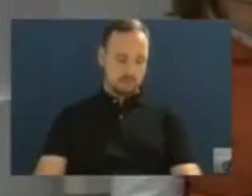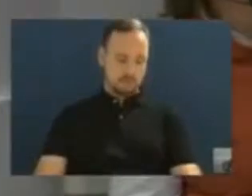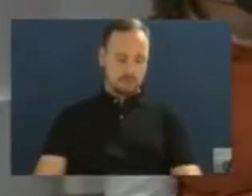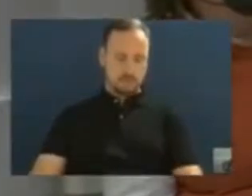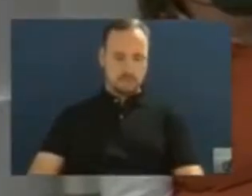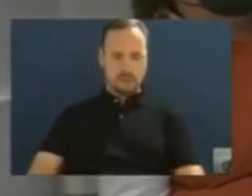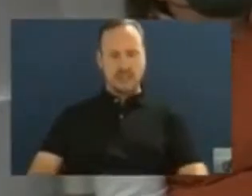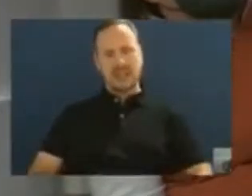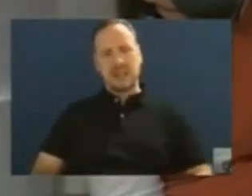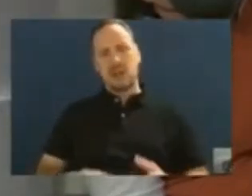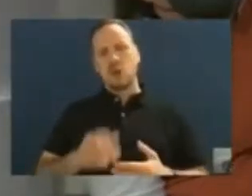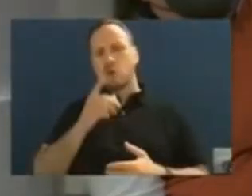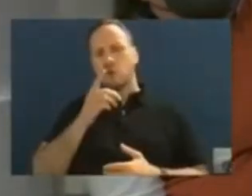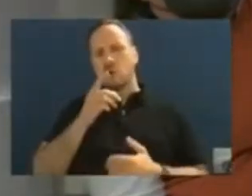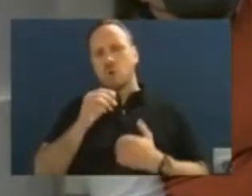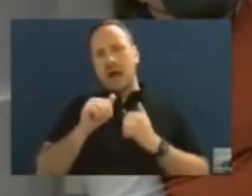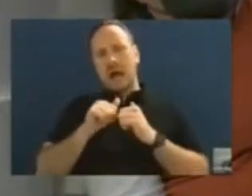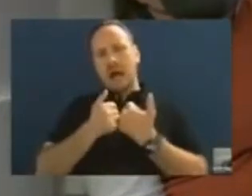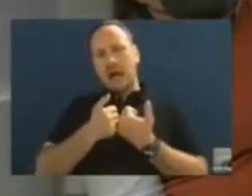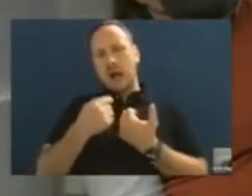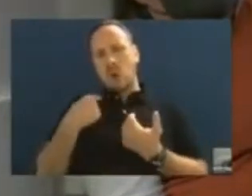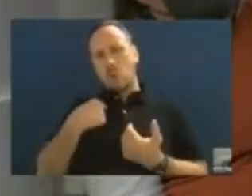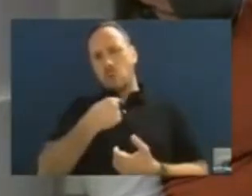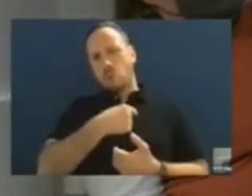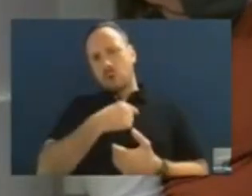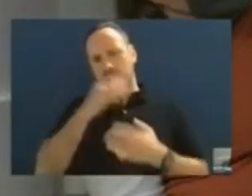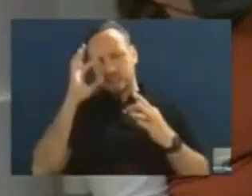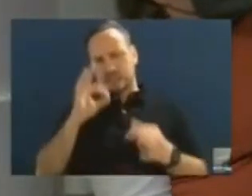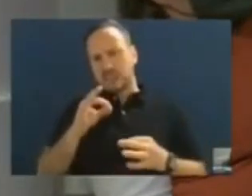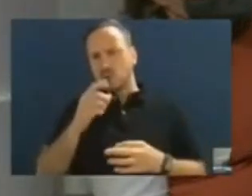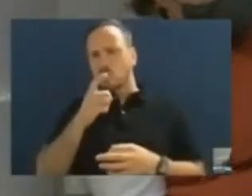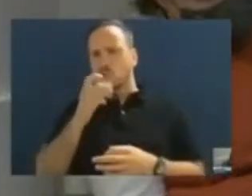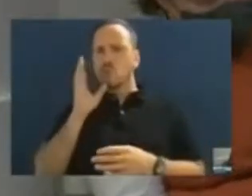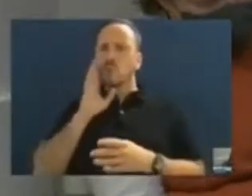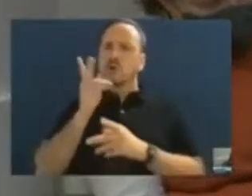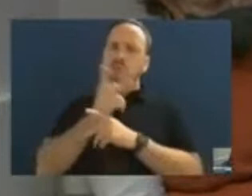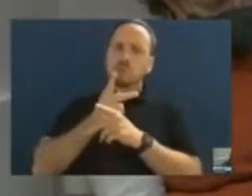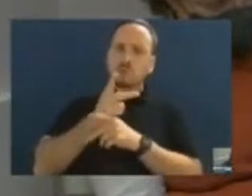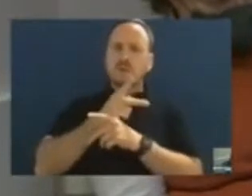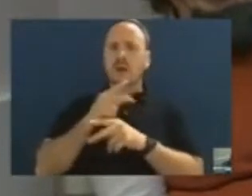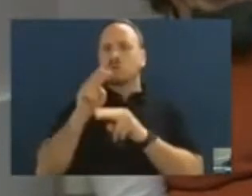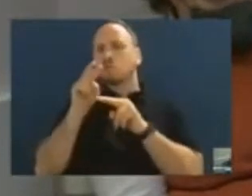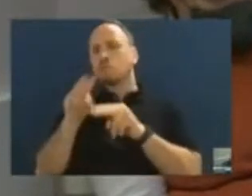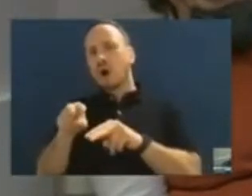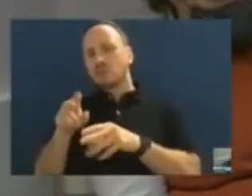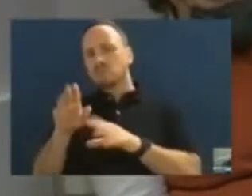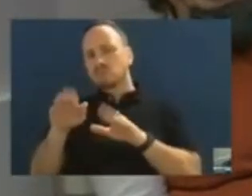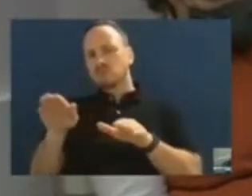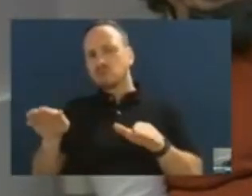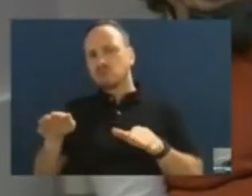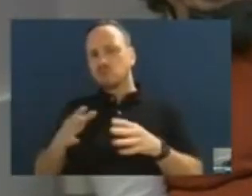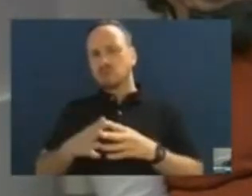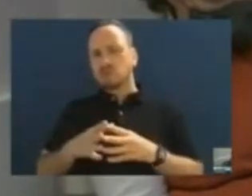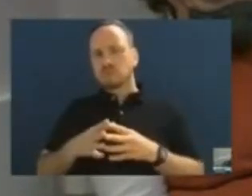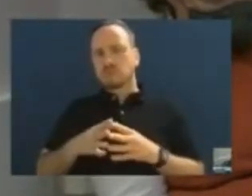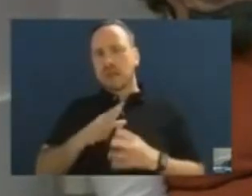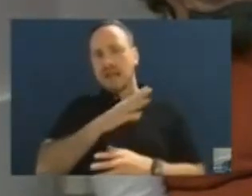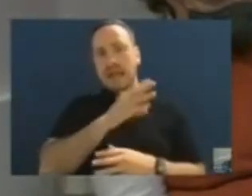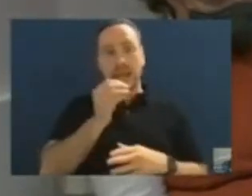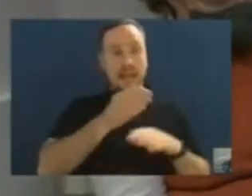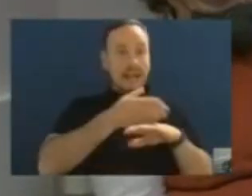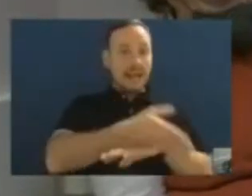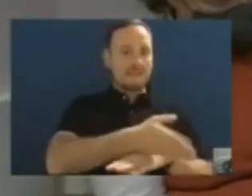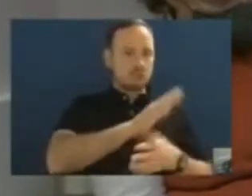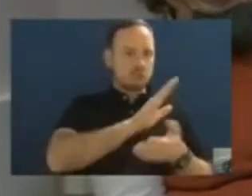these children? And after-school enrichment, I know that there's staff out there that's probably not,